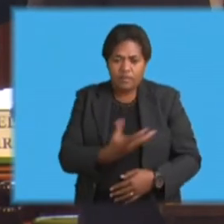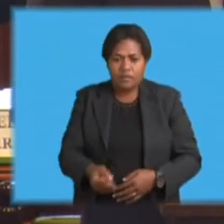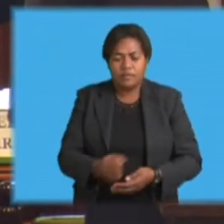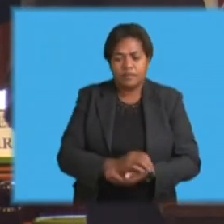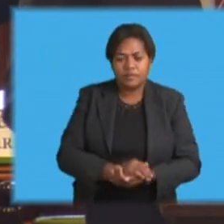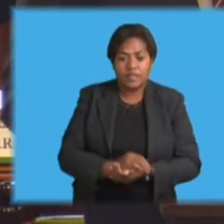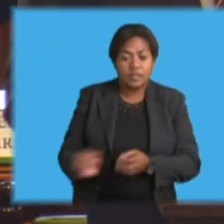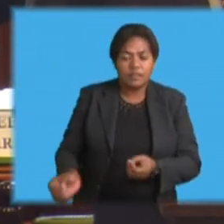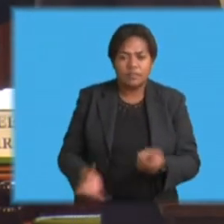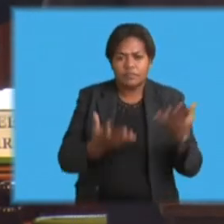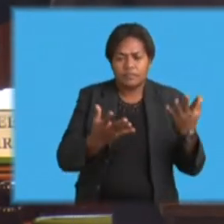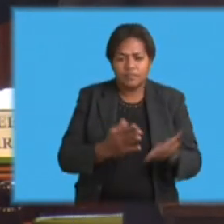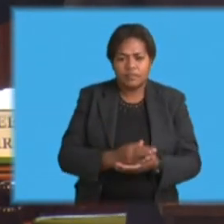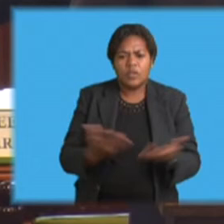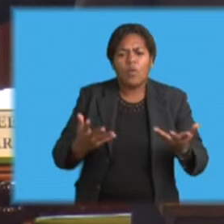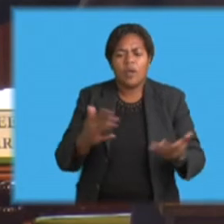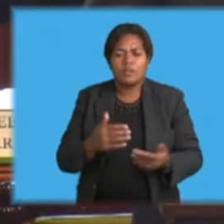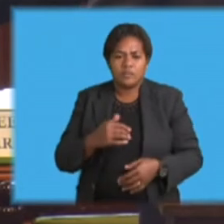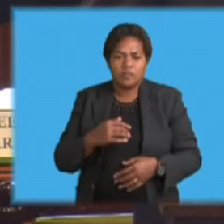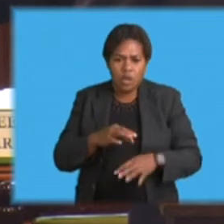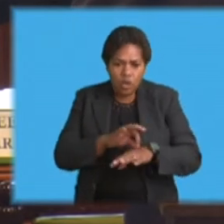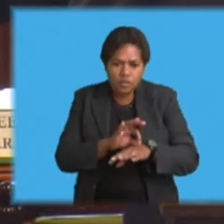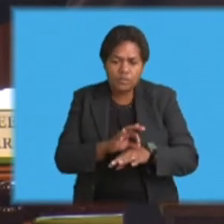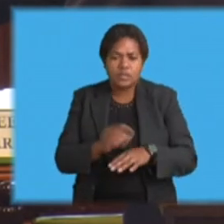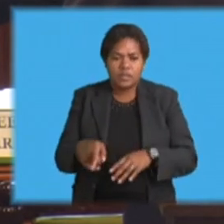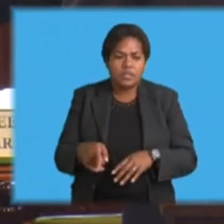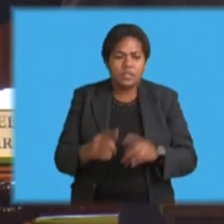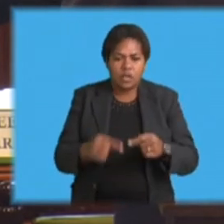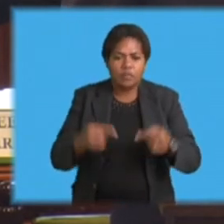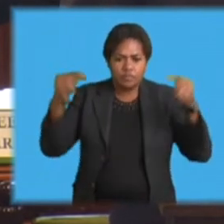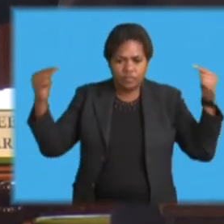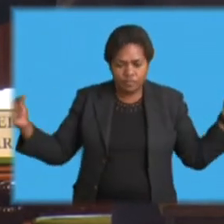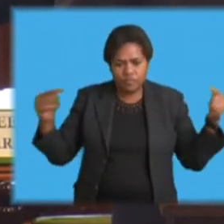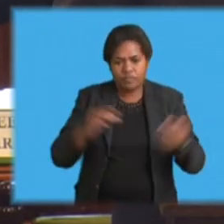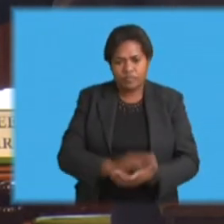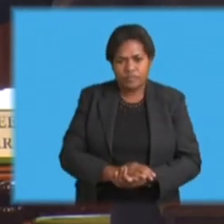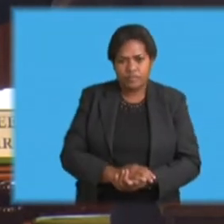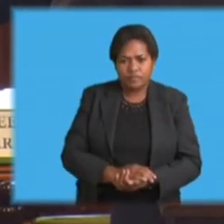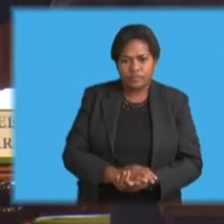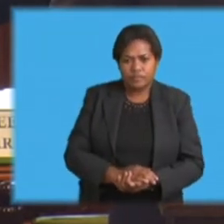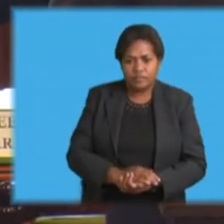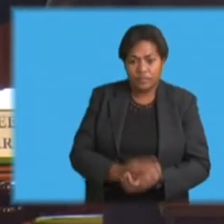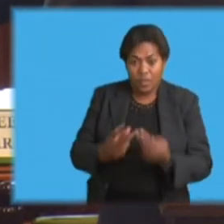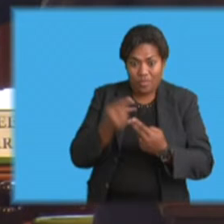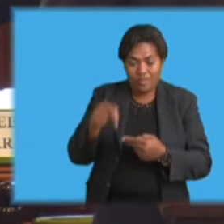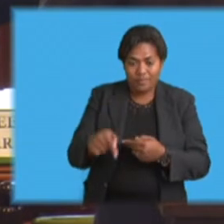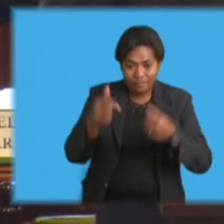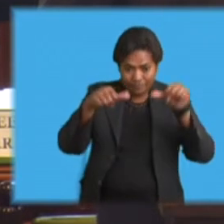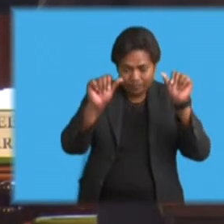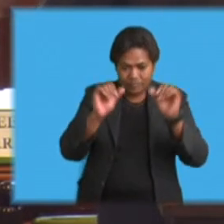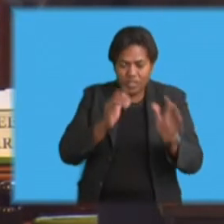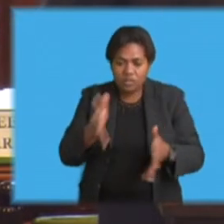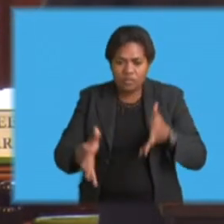delivering at the Princess Margaret Hospital is now a real option that more are taking use of. With these type of success stories, the government